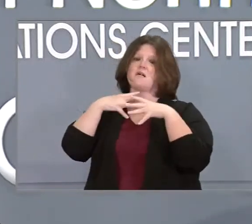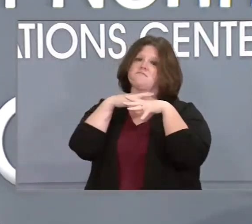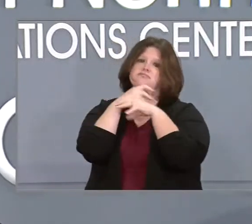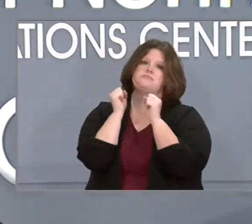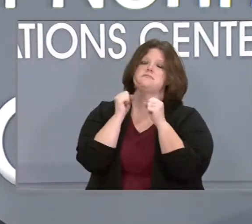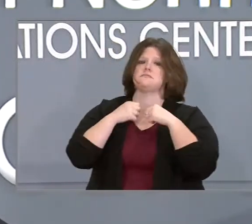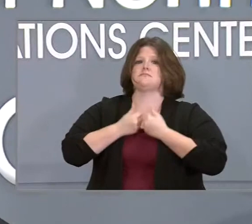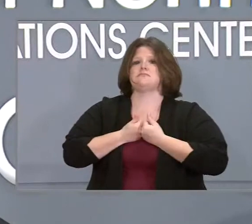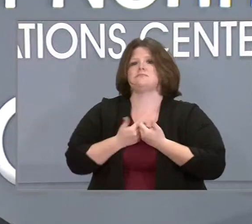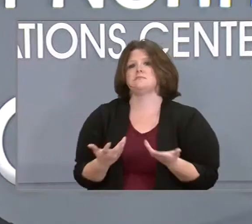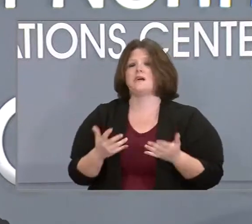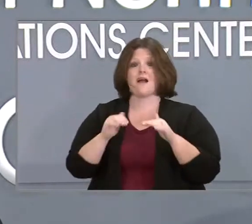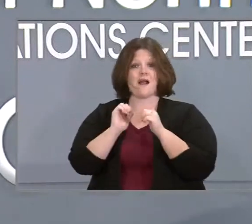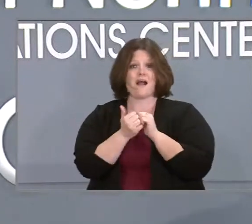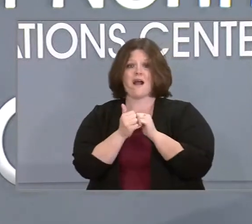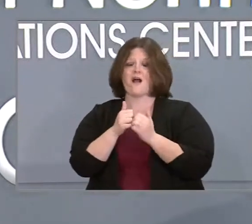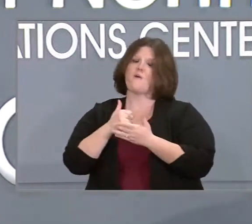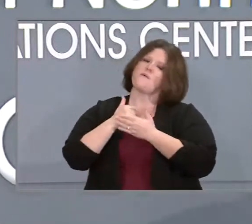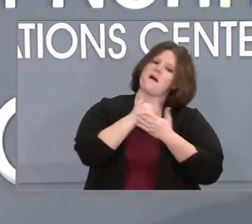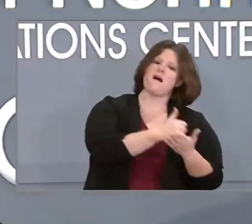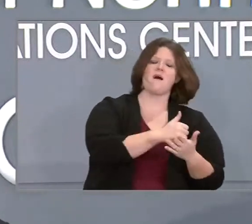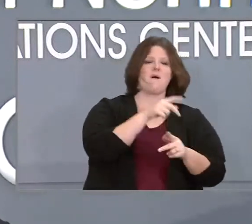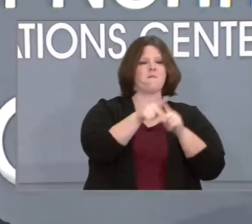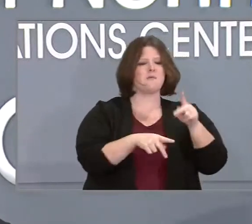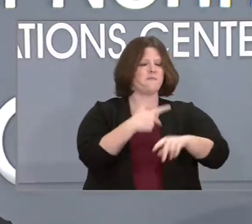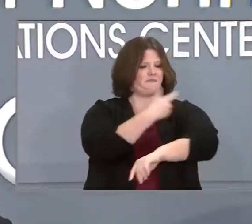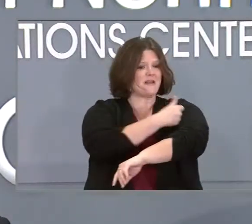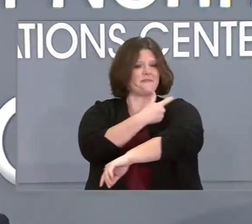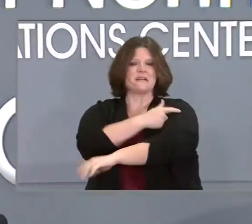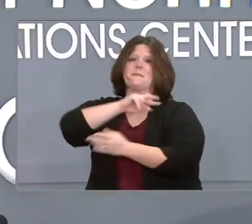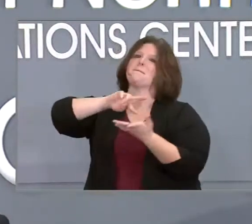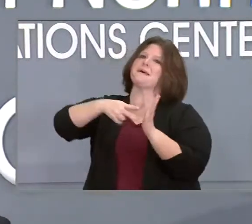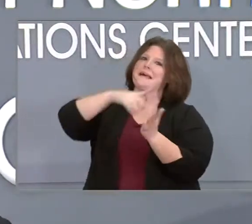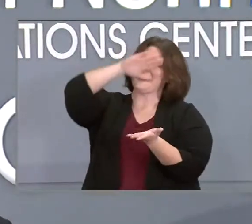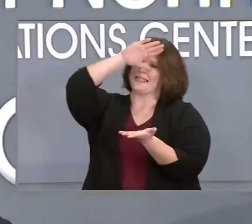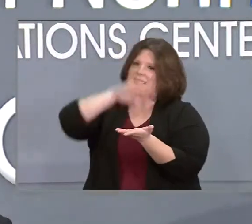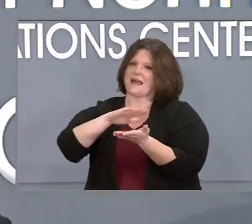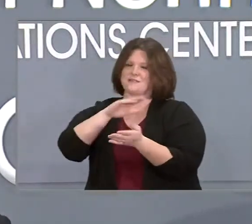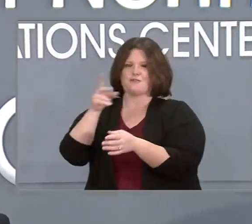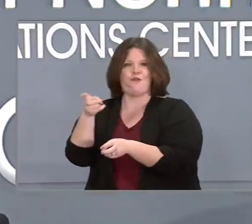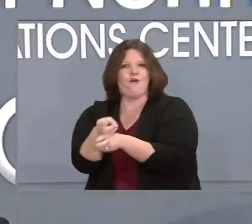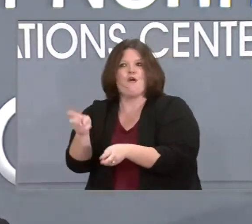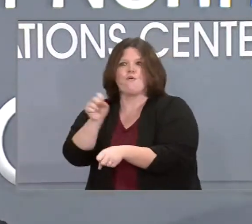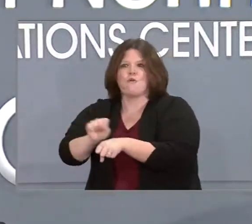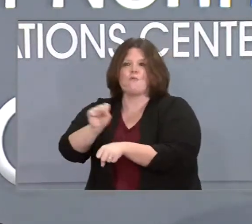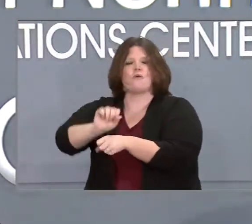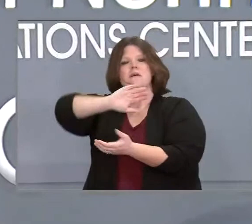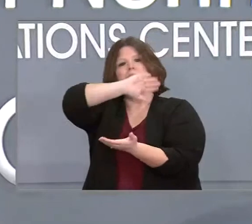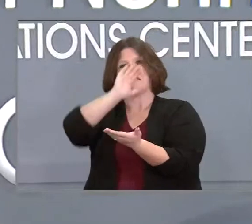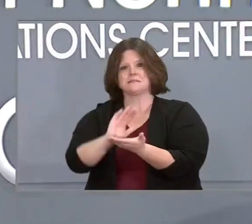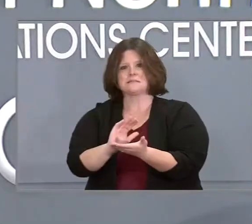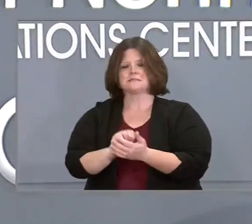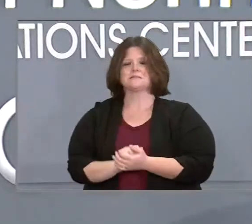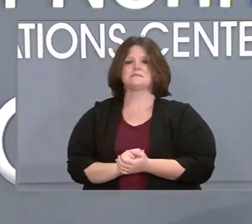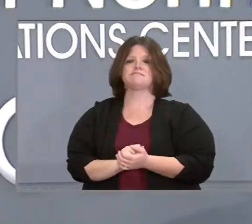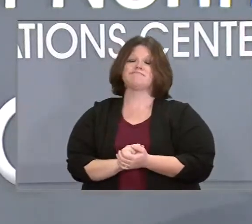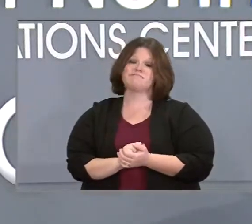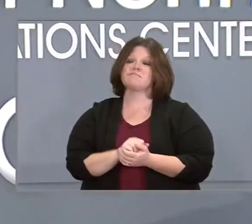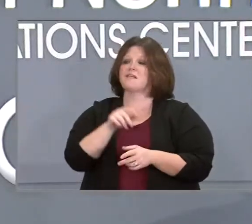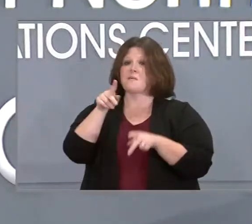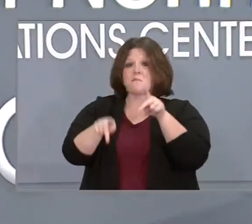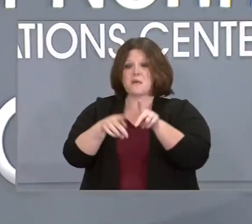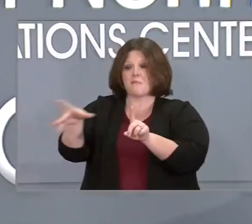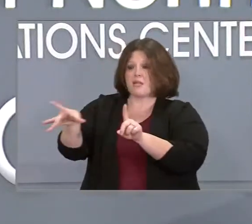get vaccinated, as vast majority of the sickest COVID patients continue to be unvaccinated